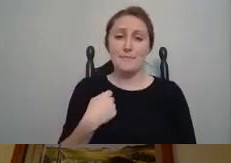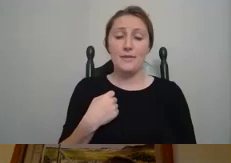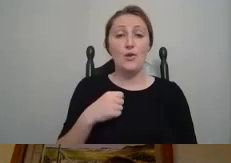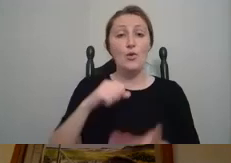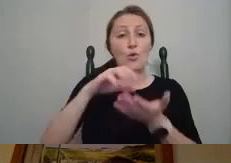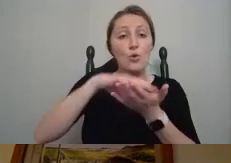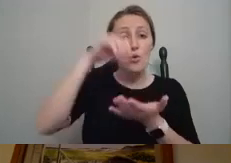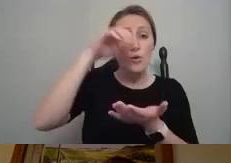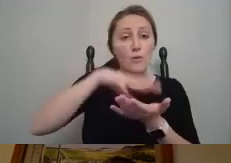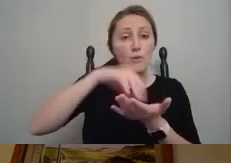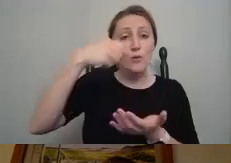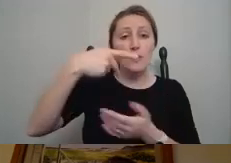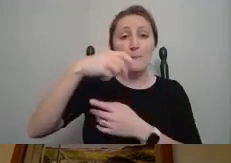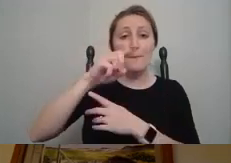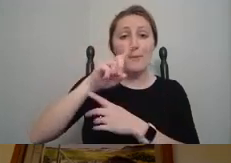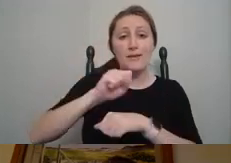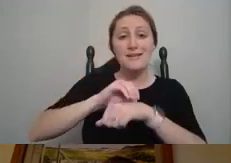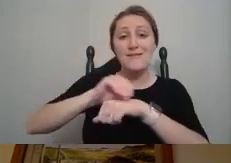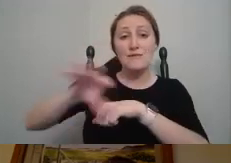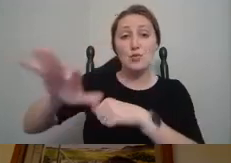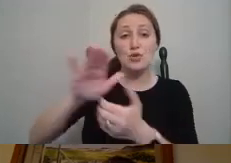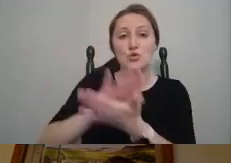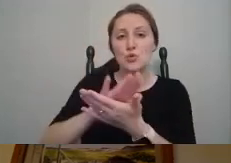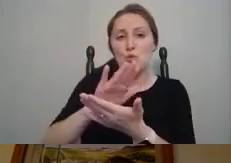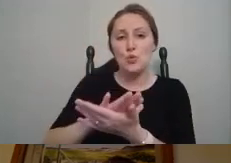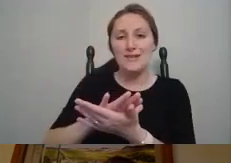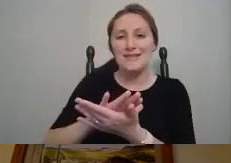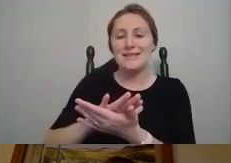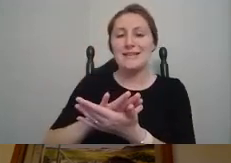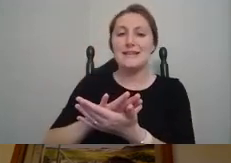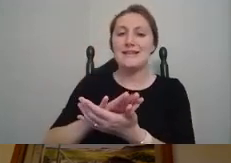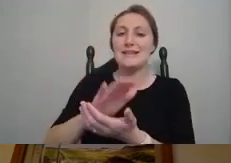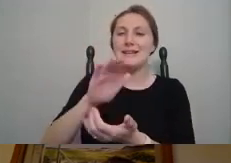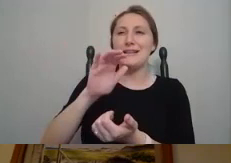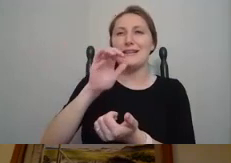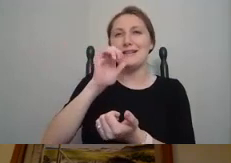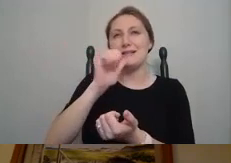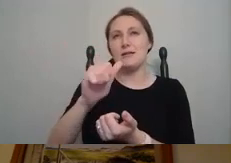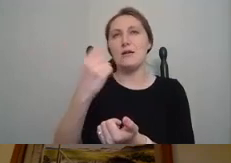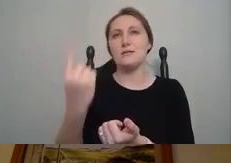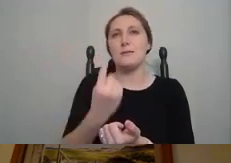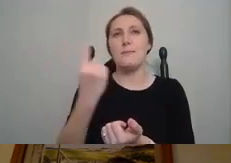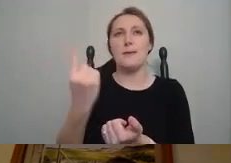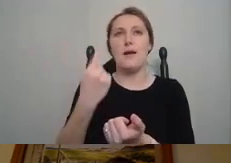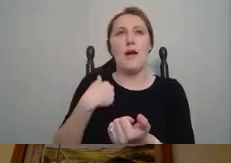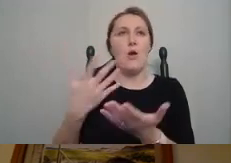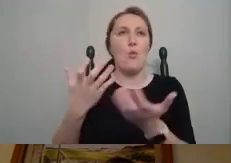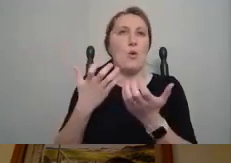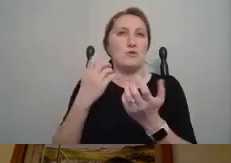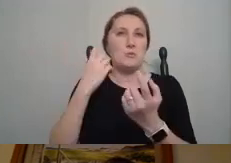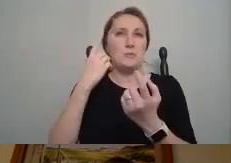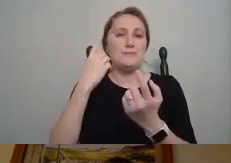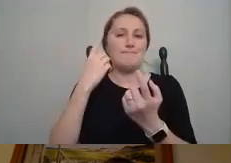pods influence school isn't something that I necessarily want to entertain, to be honest with